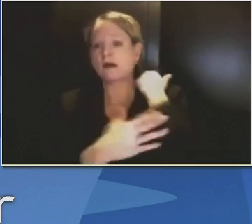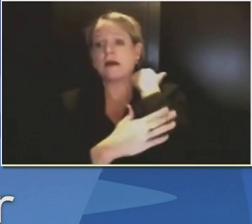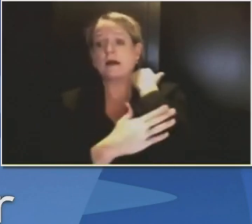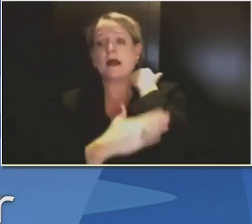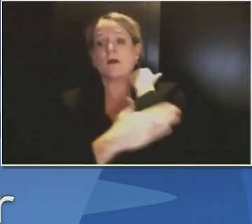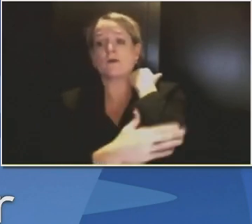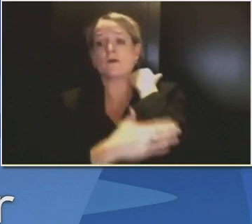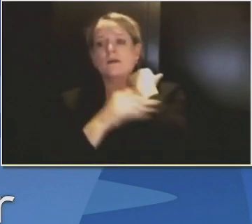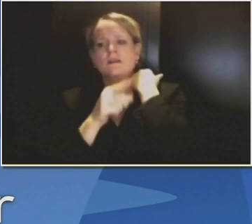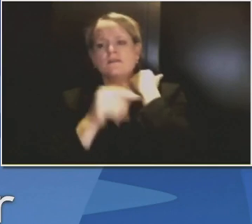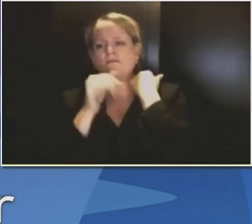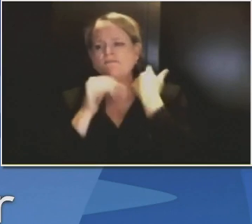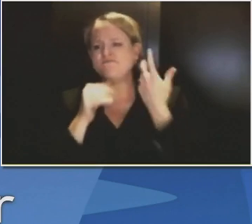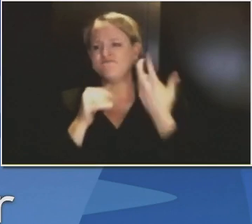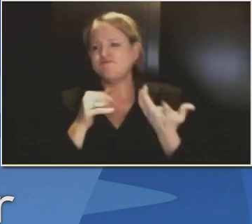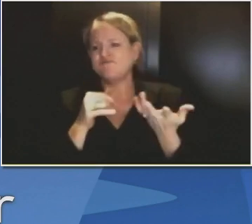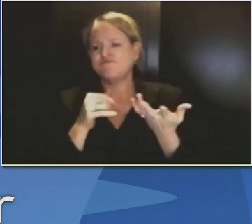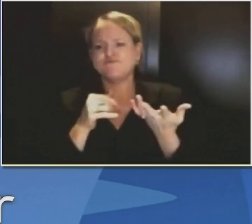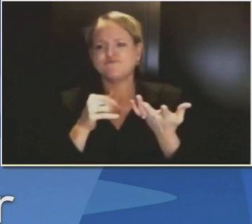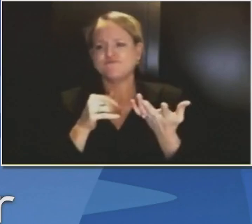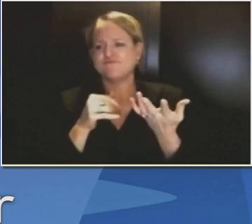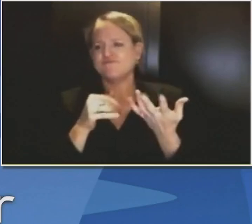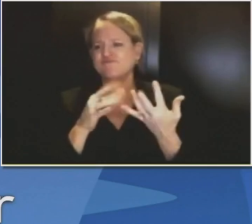In terms of